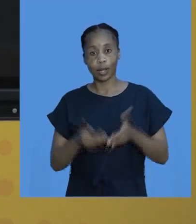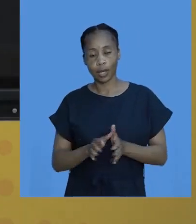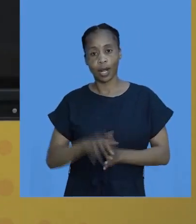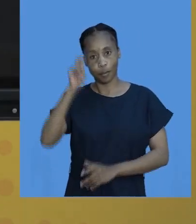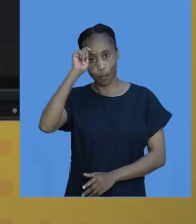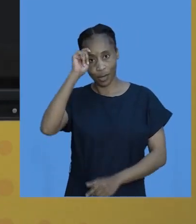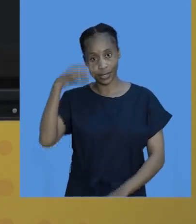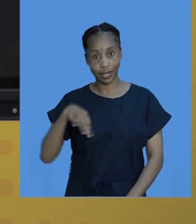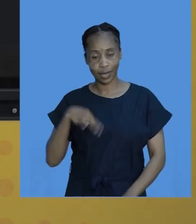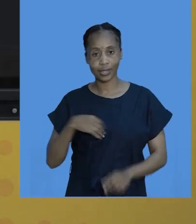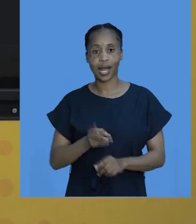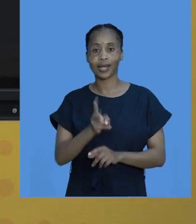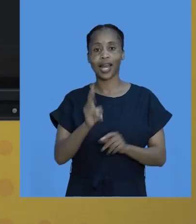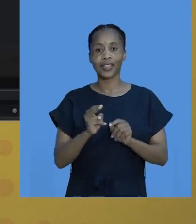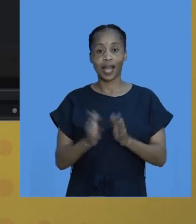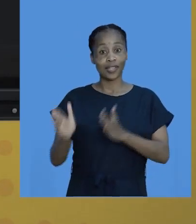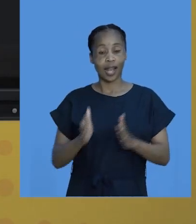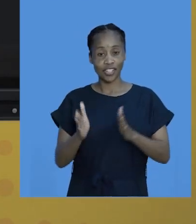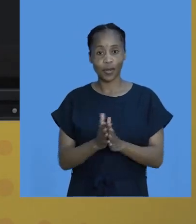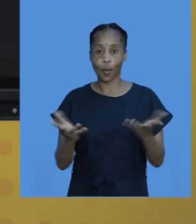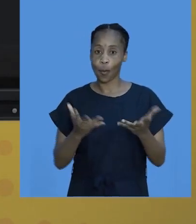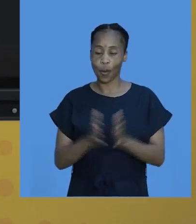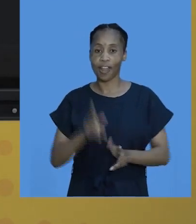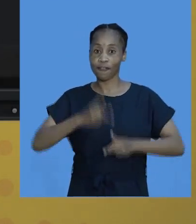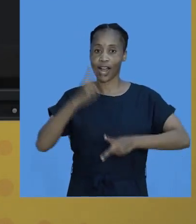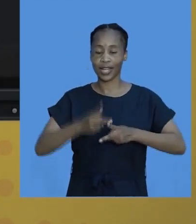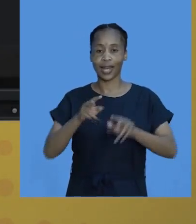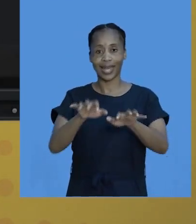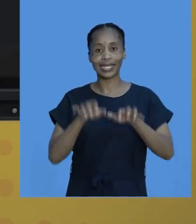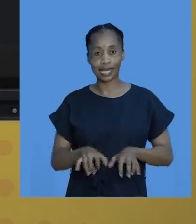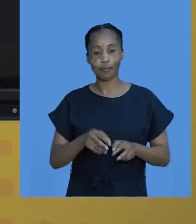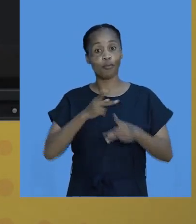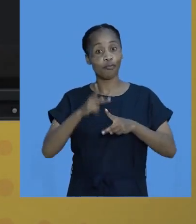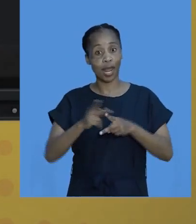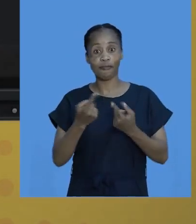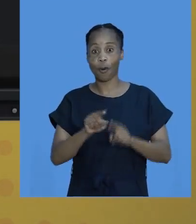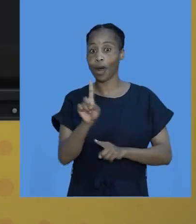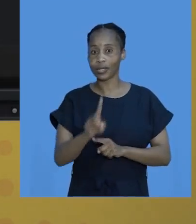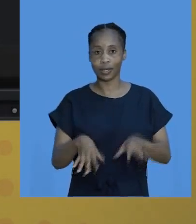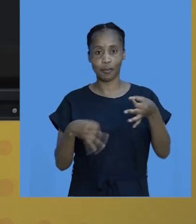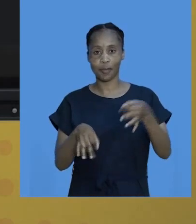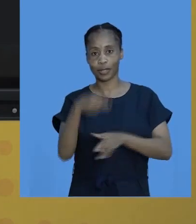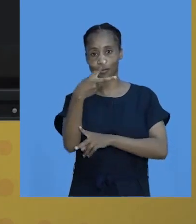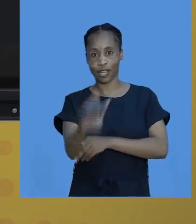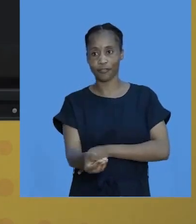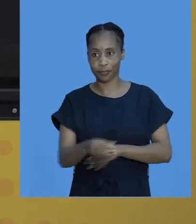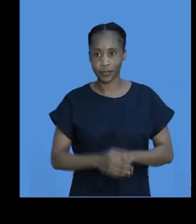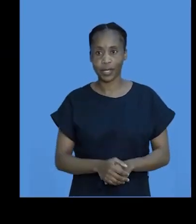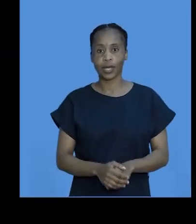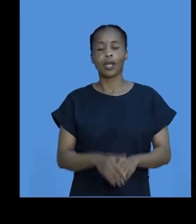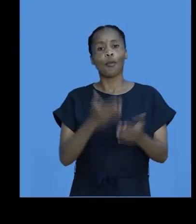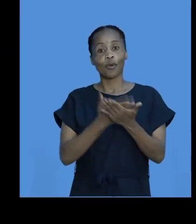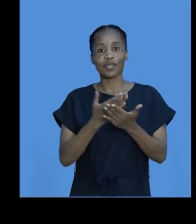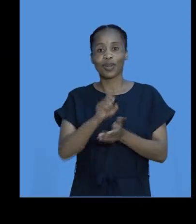boys and girls, to another session where we are going to be having our final exam prep for paper 2. I'm going to be tackling